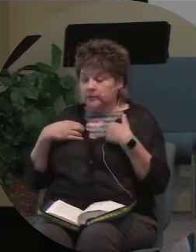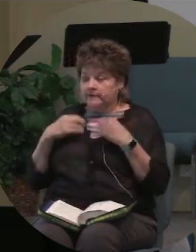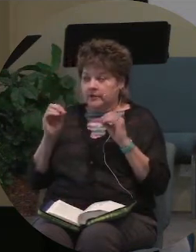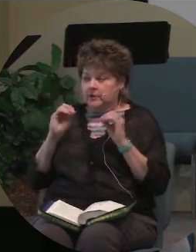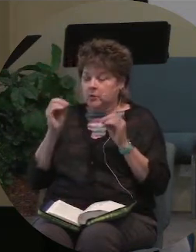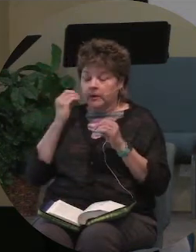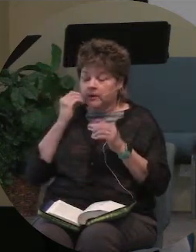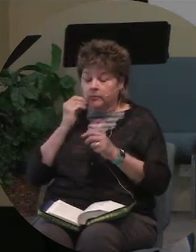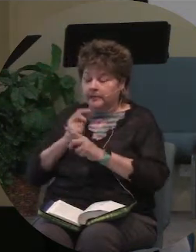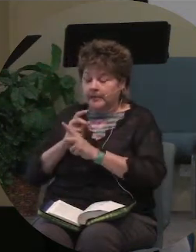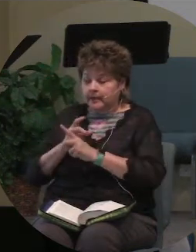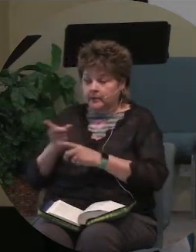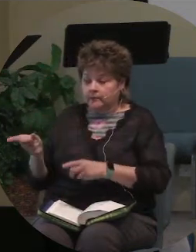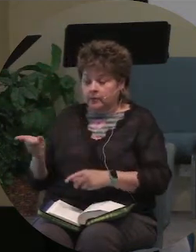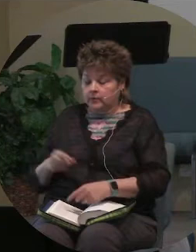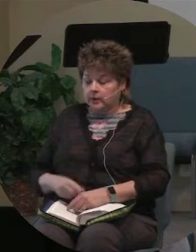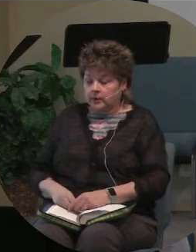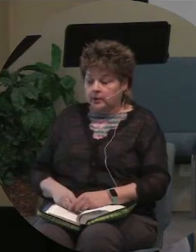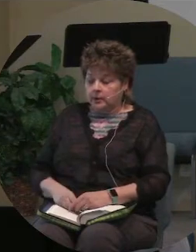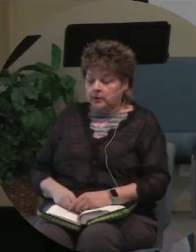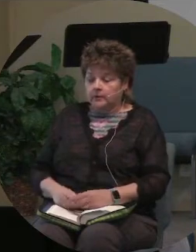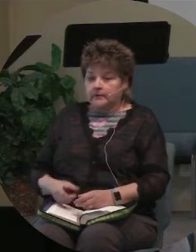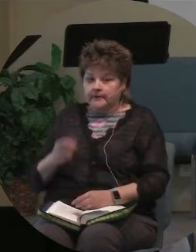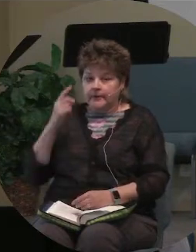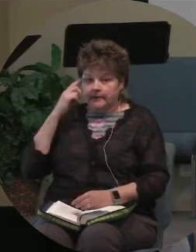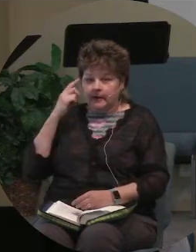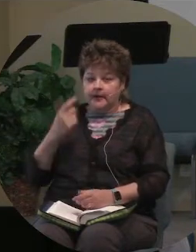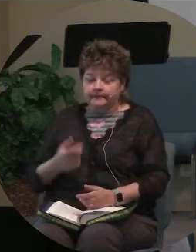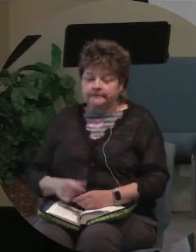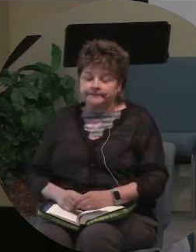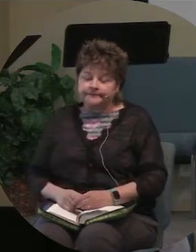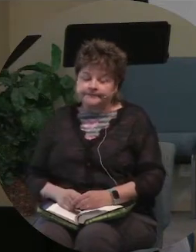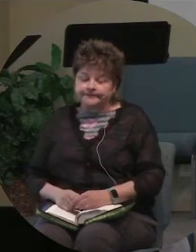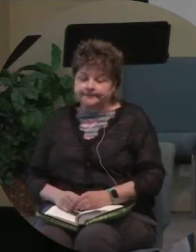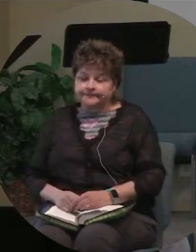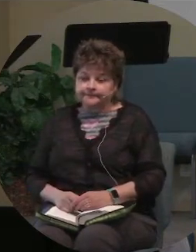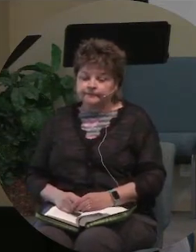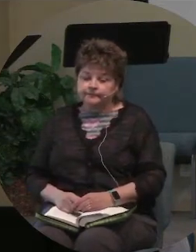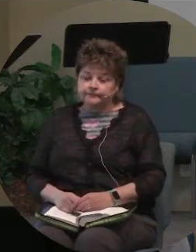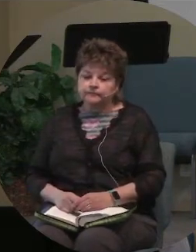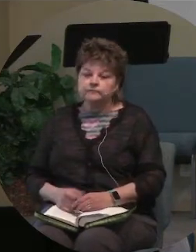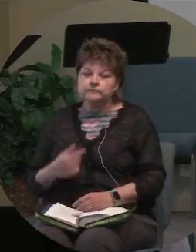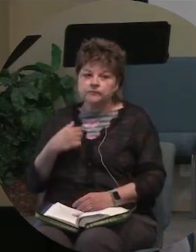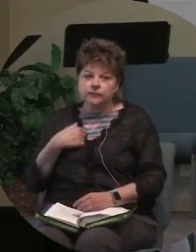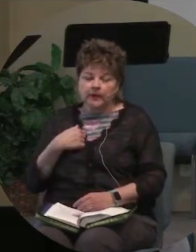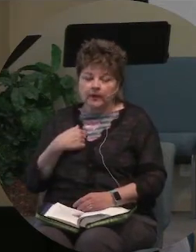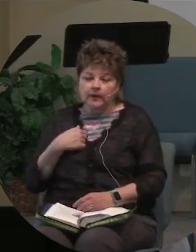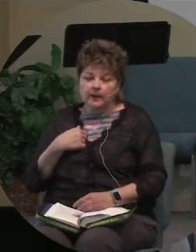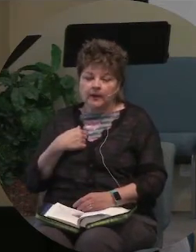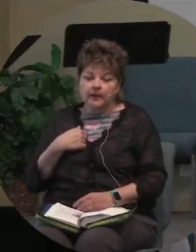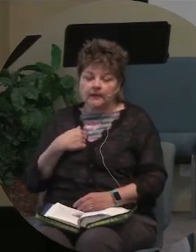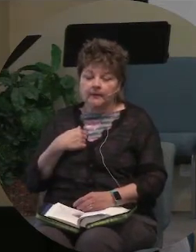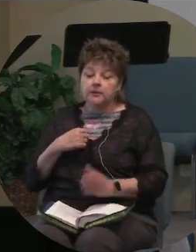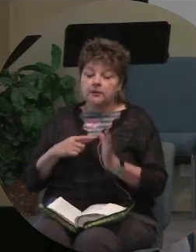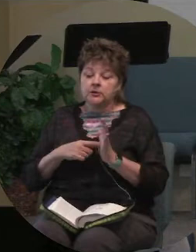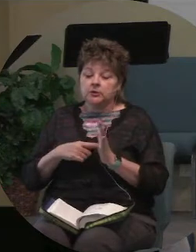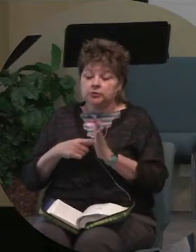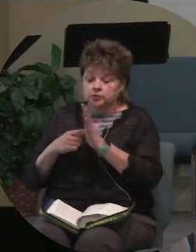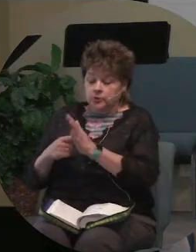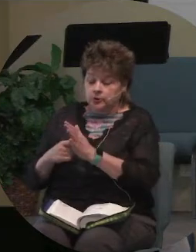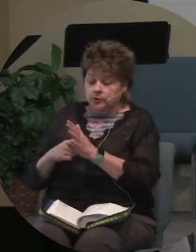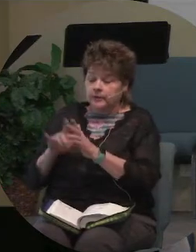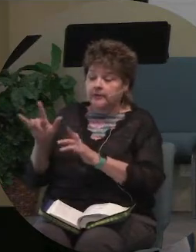home to take care of you, so they thought. And so I am going to show you that I love